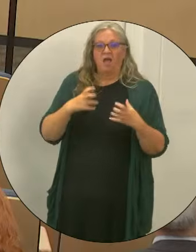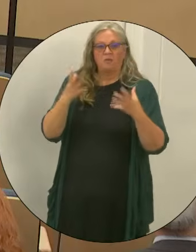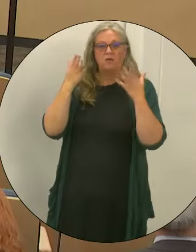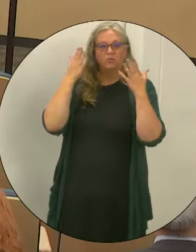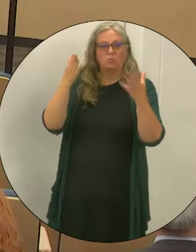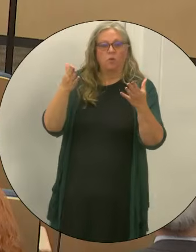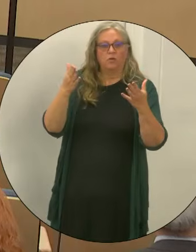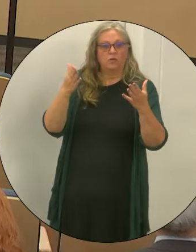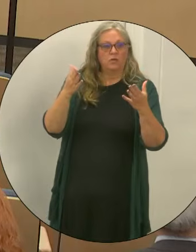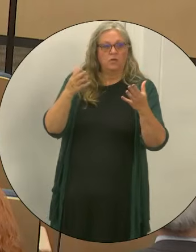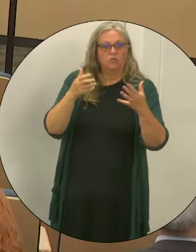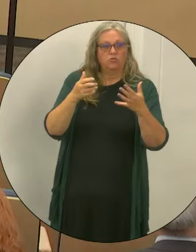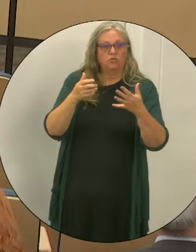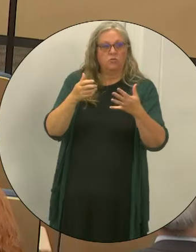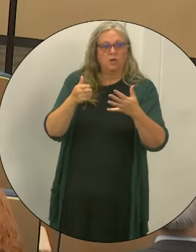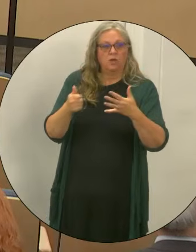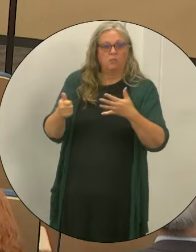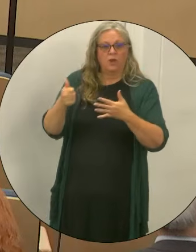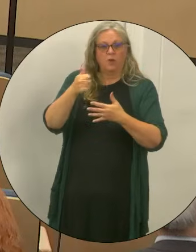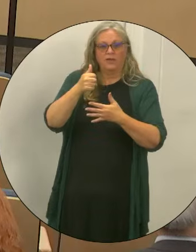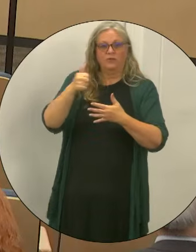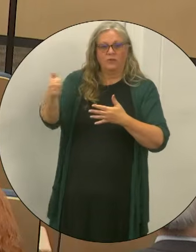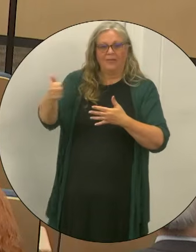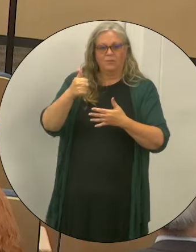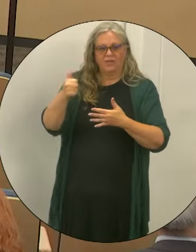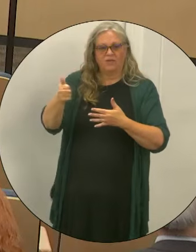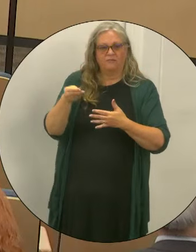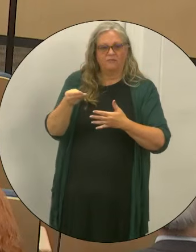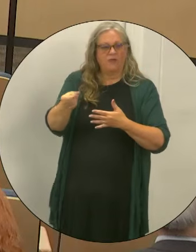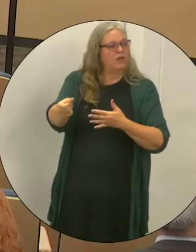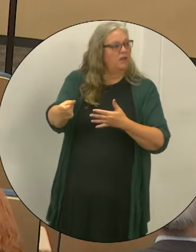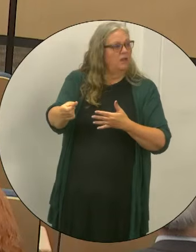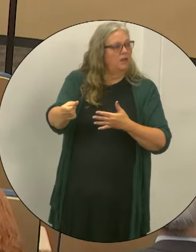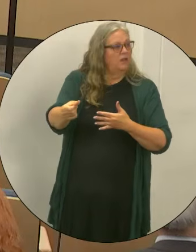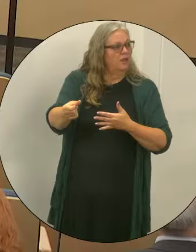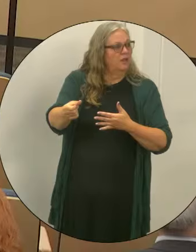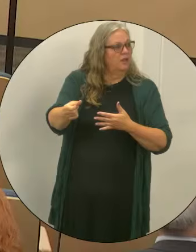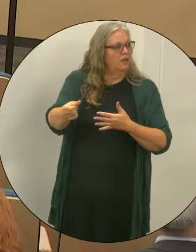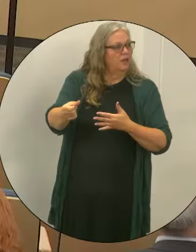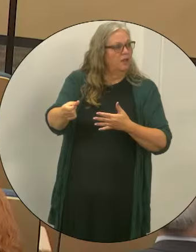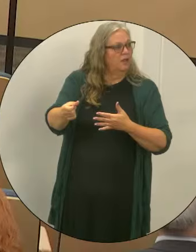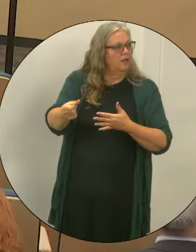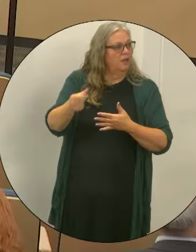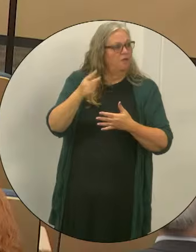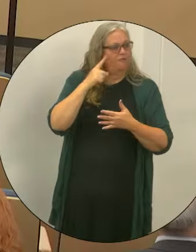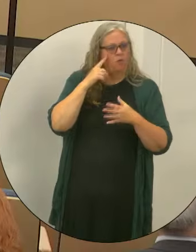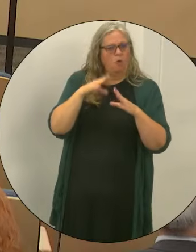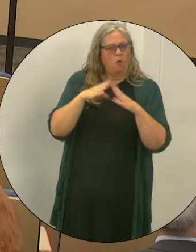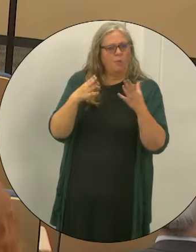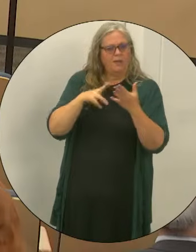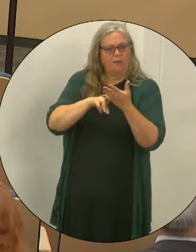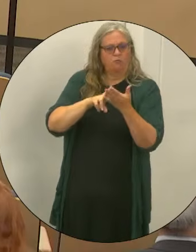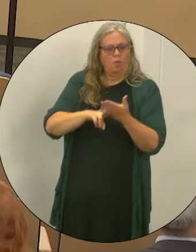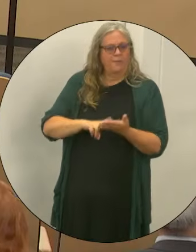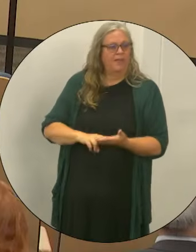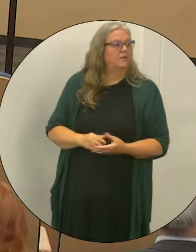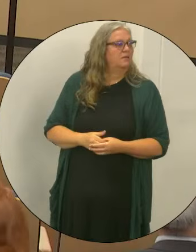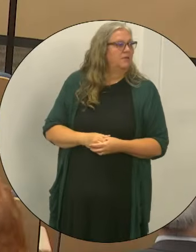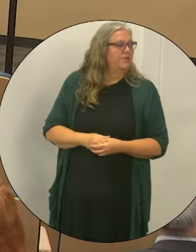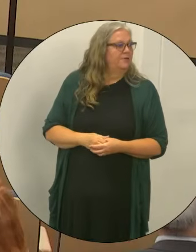to prioritize transportation funding for career experiences and open enrollment.